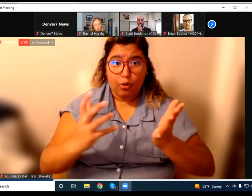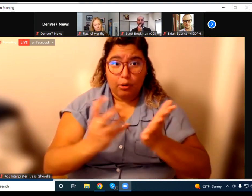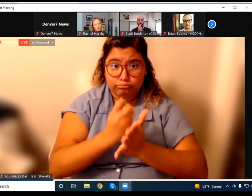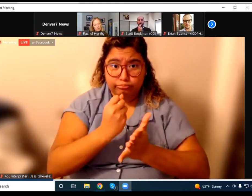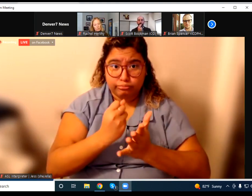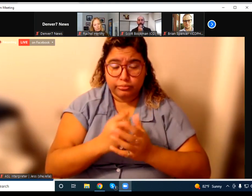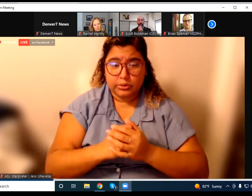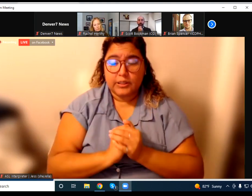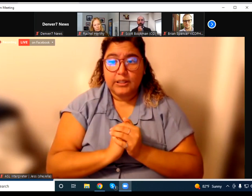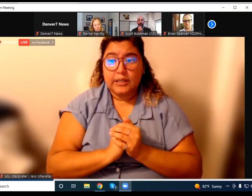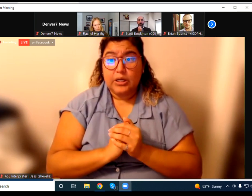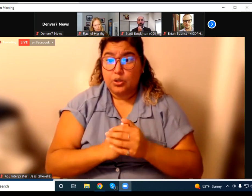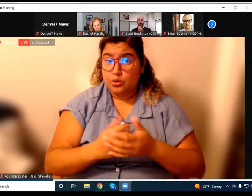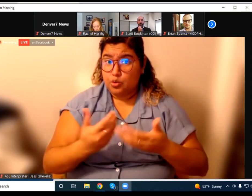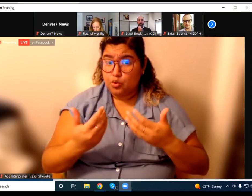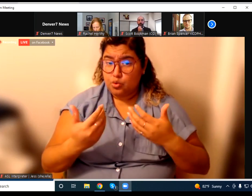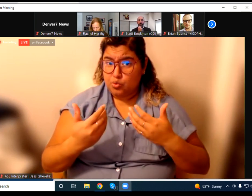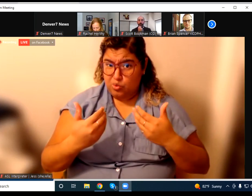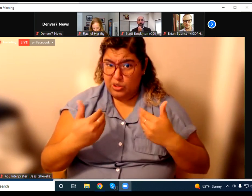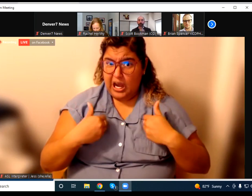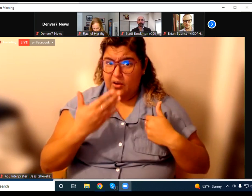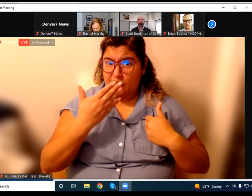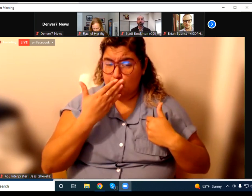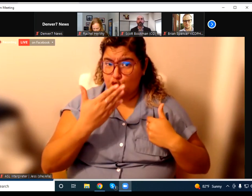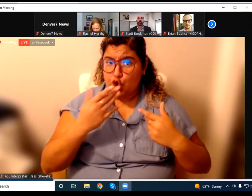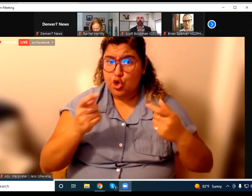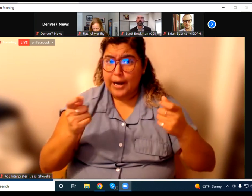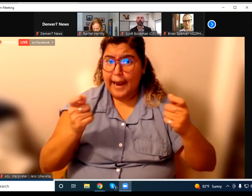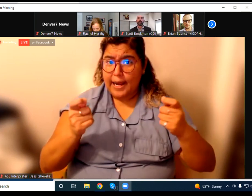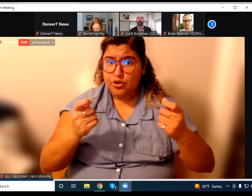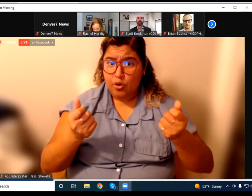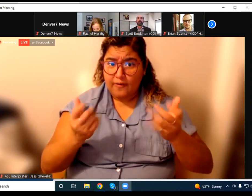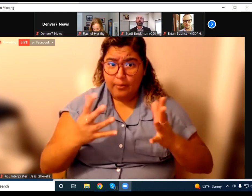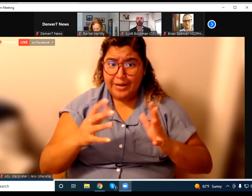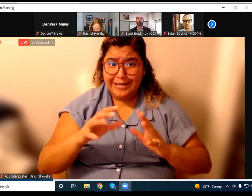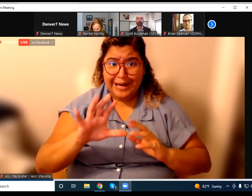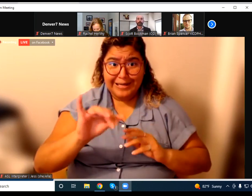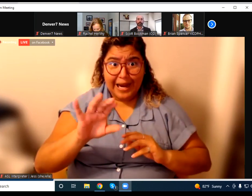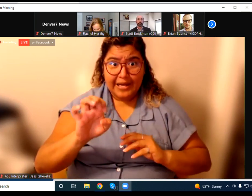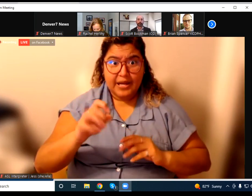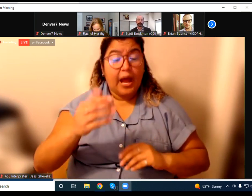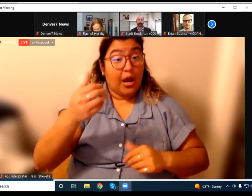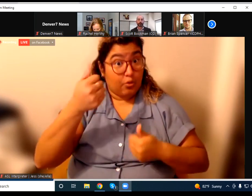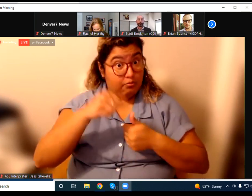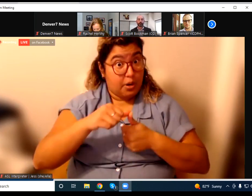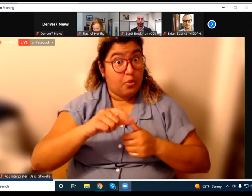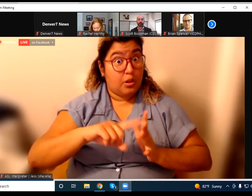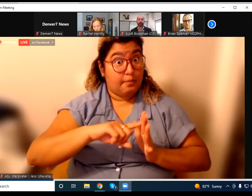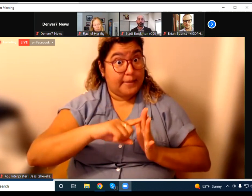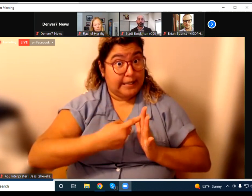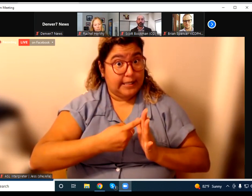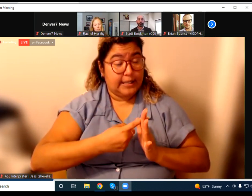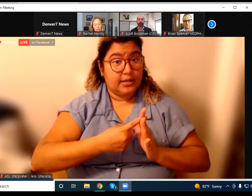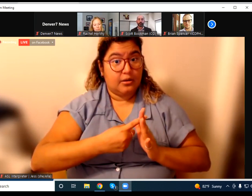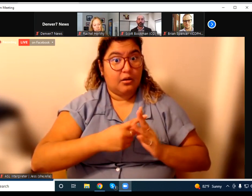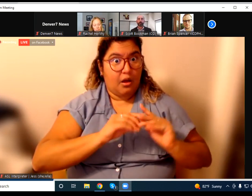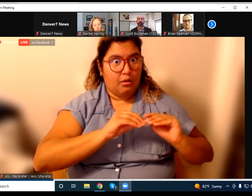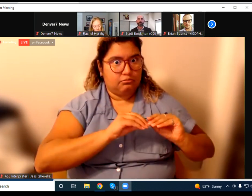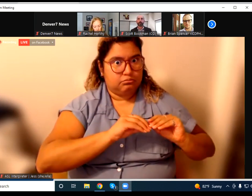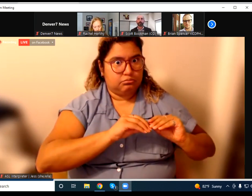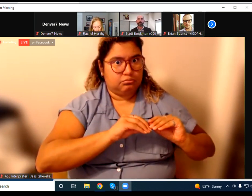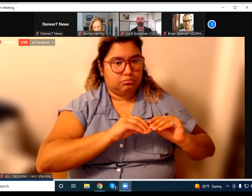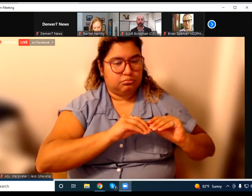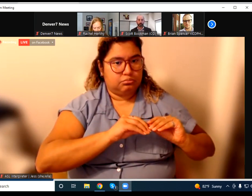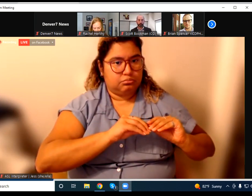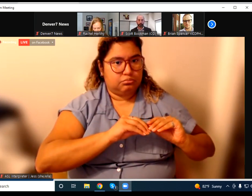we have a clear handle on how many cases there are? Because I remember at the beginning, there was a lot of not really